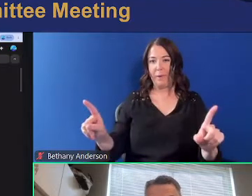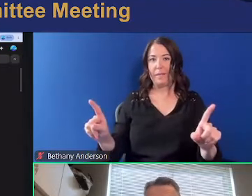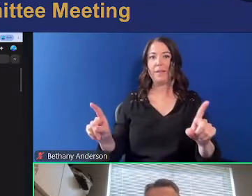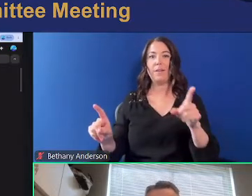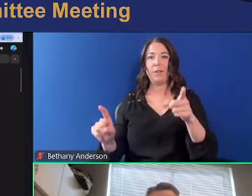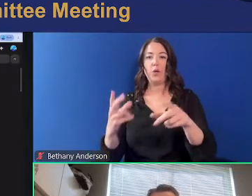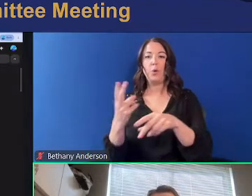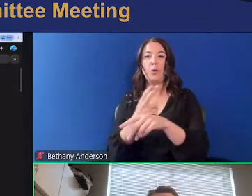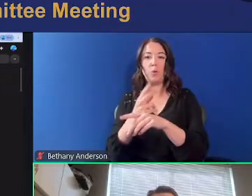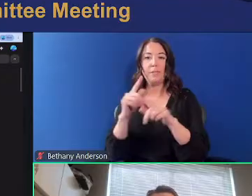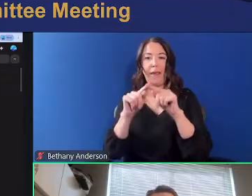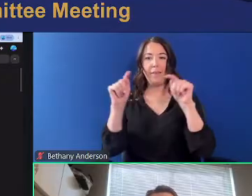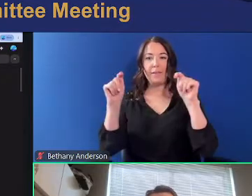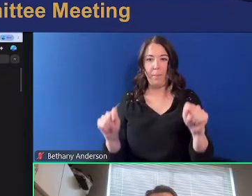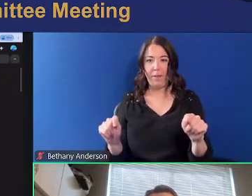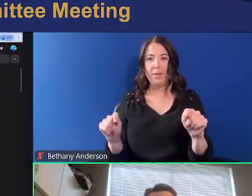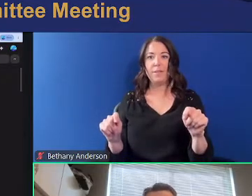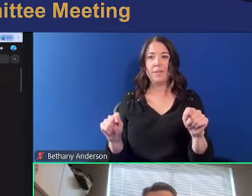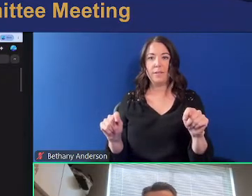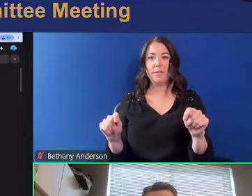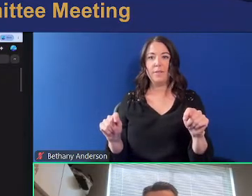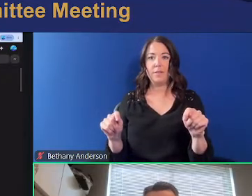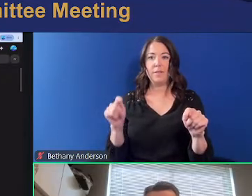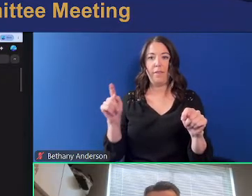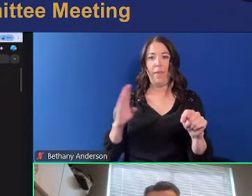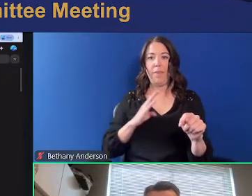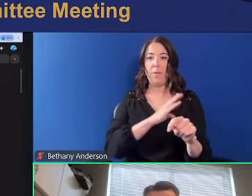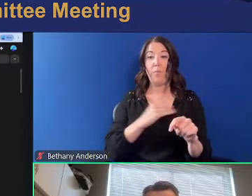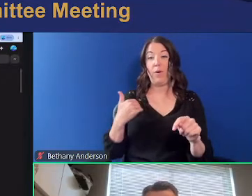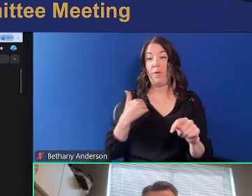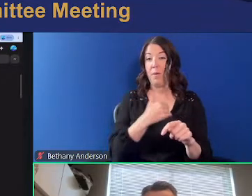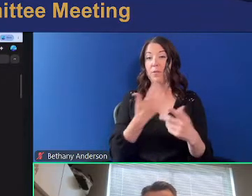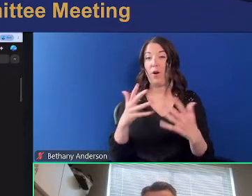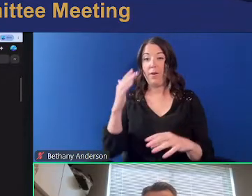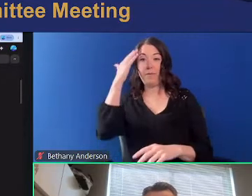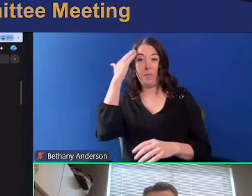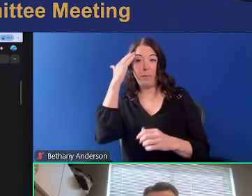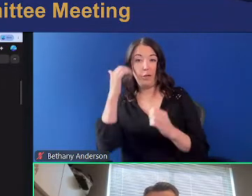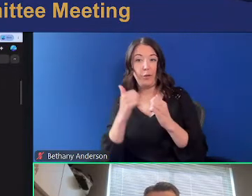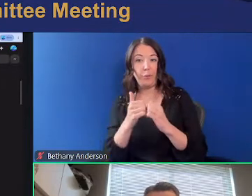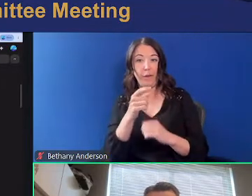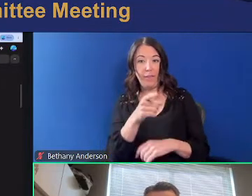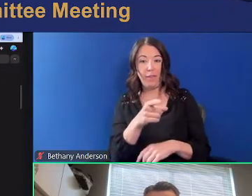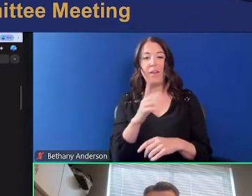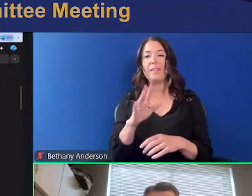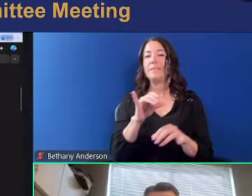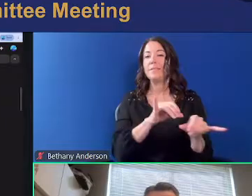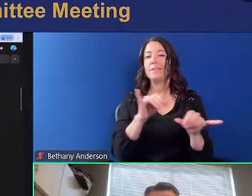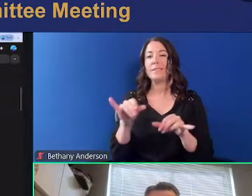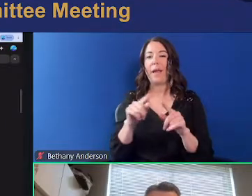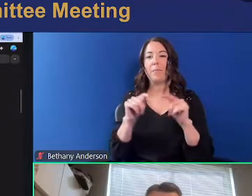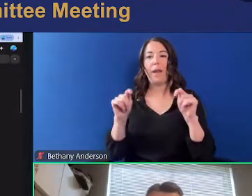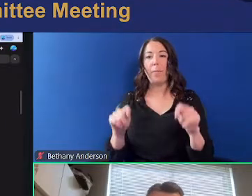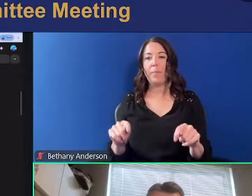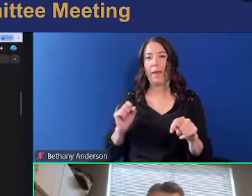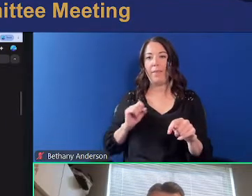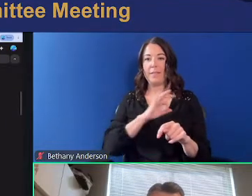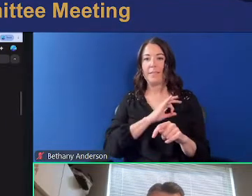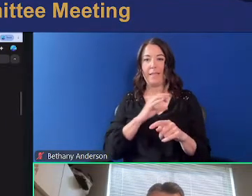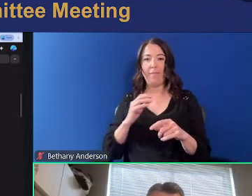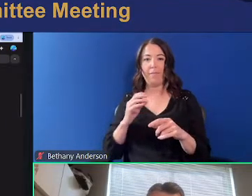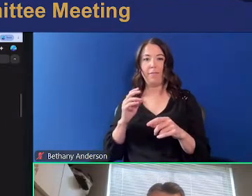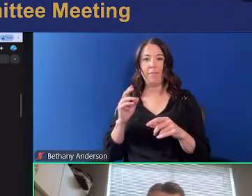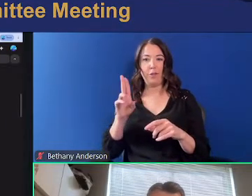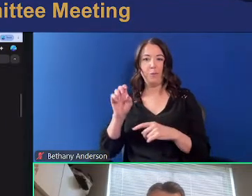that the board members are familiar with, as this is the same template staff members at the USBE